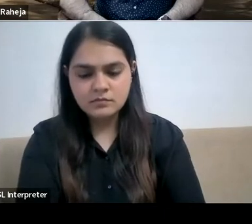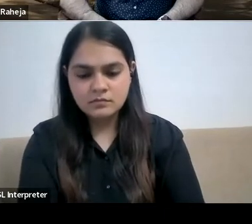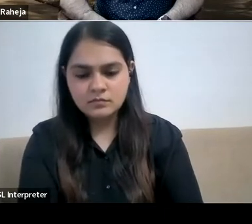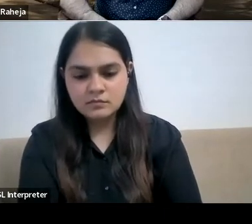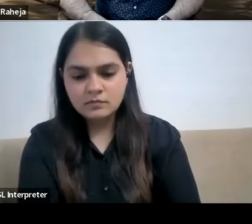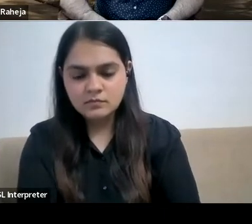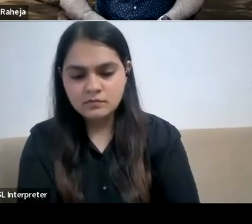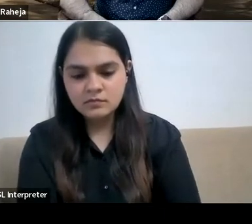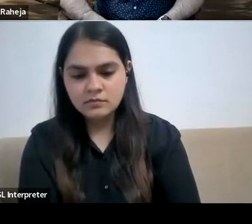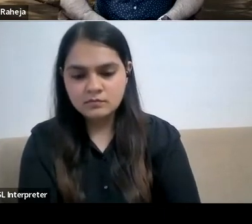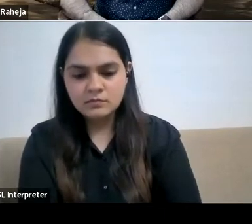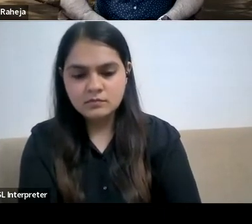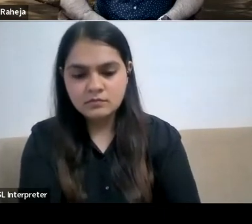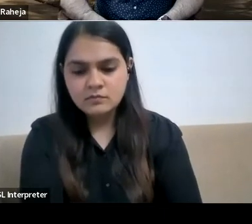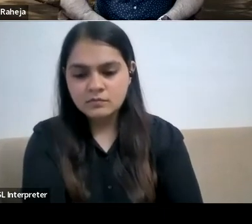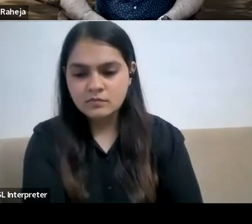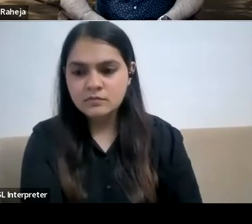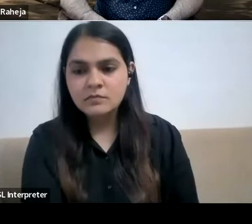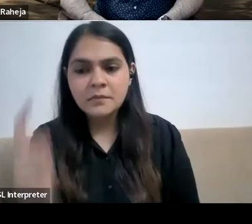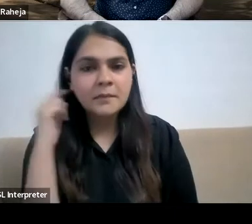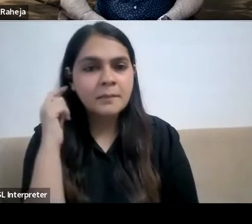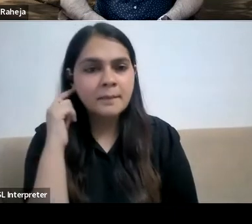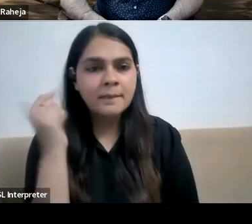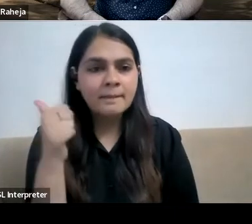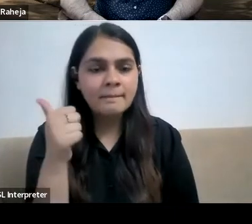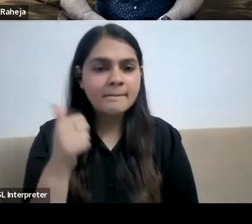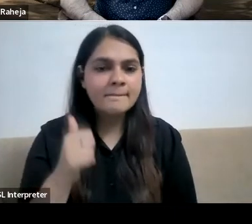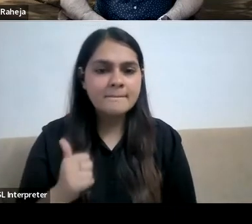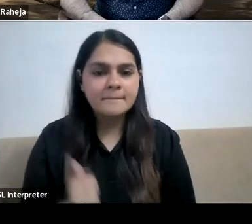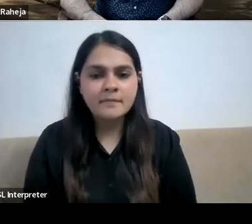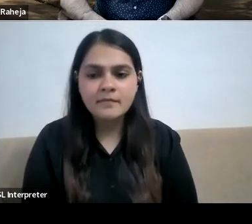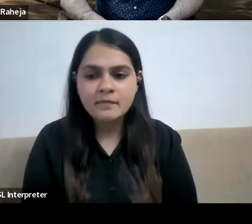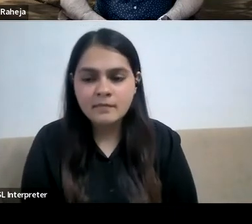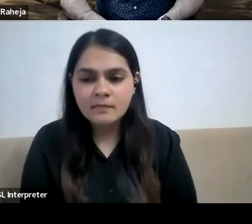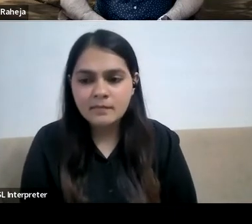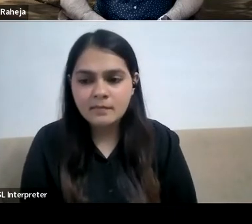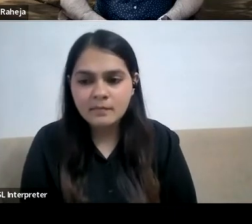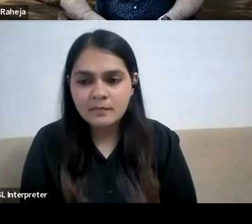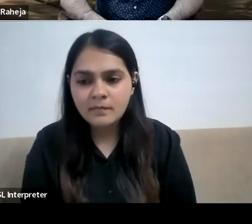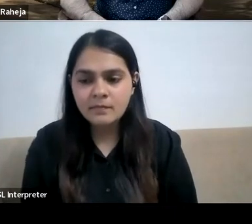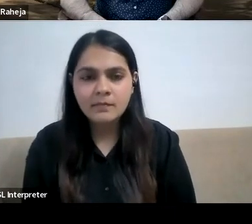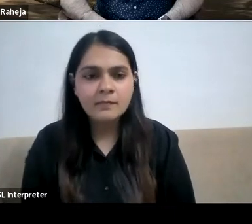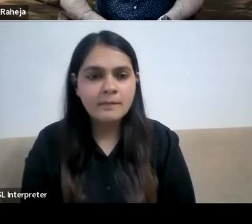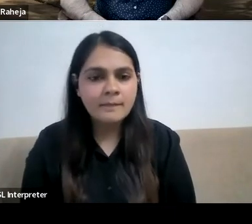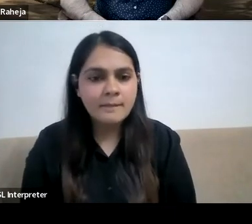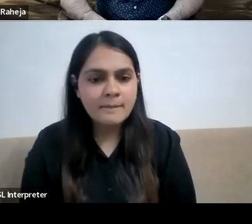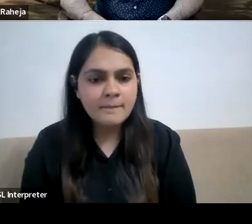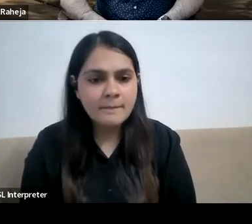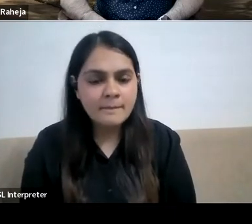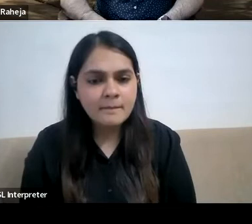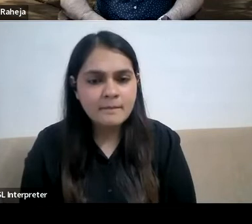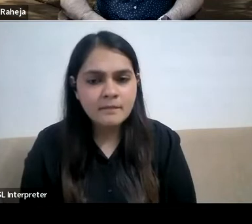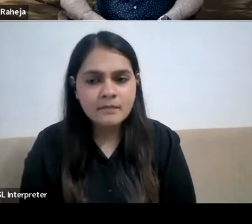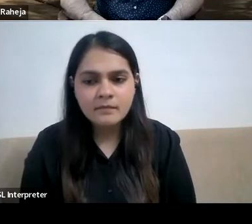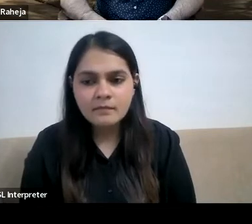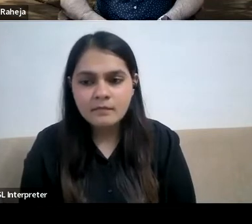we're actually doing in my constituency. And similar to this, we've also taken on